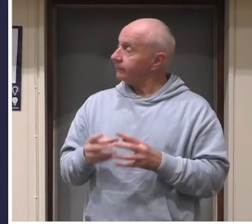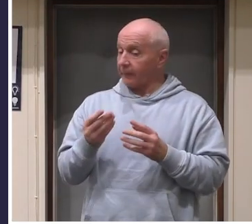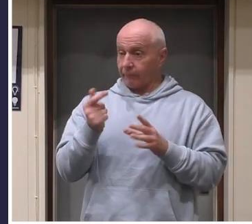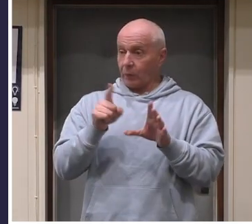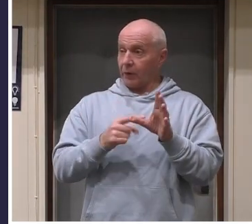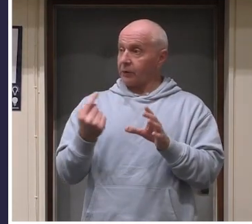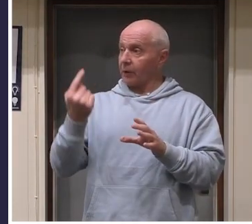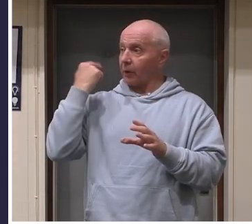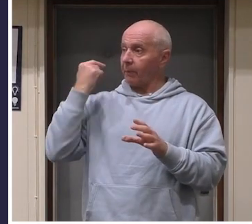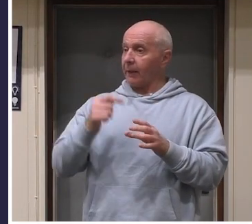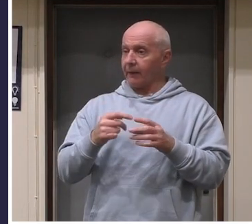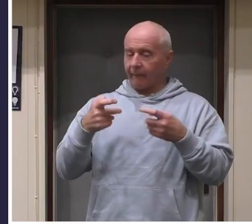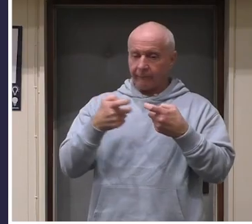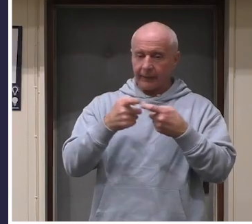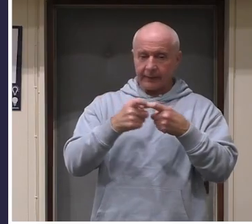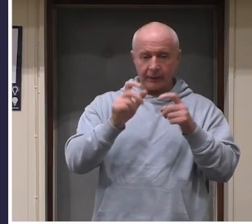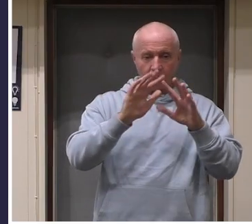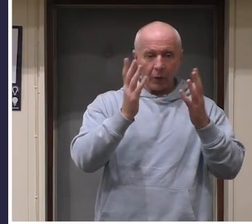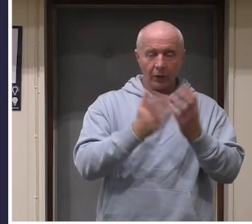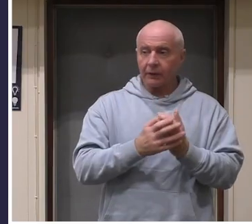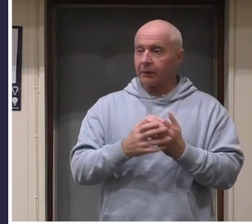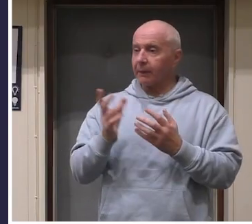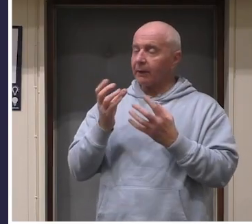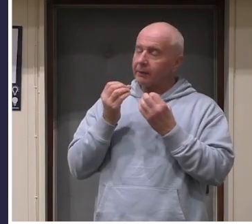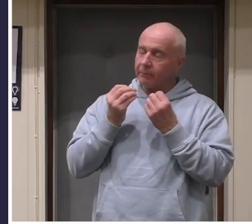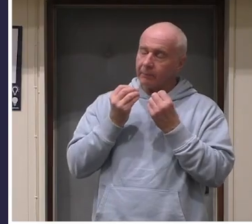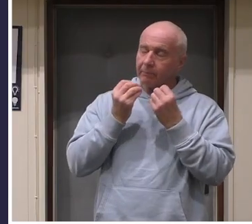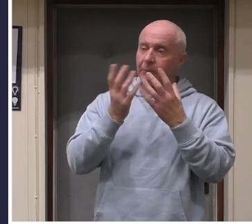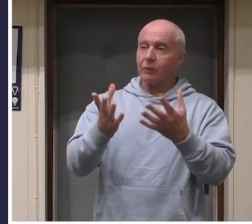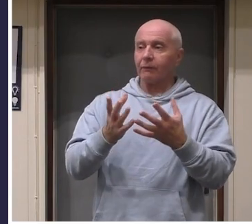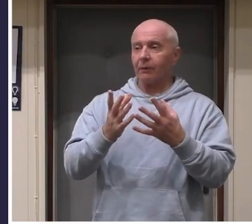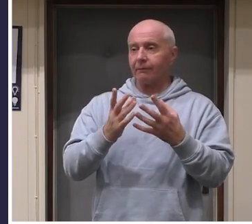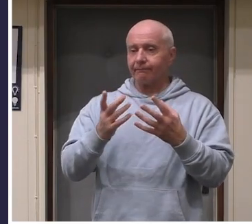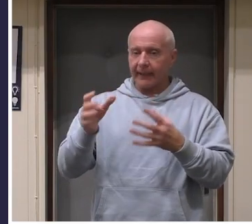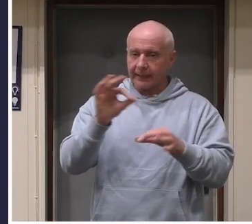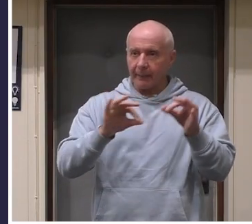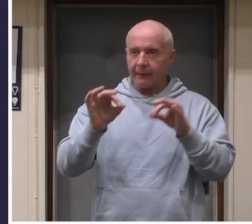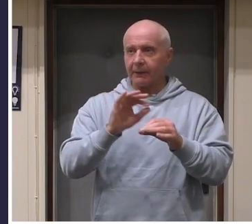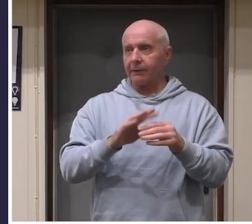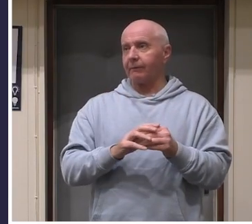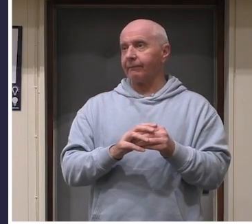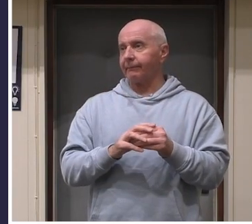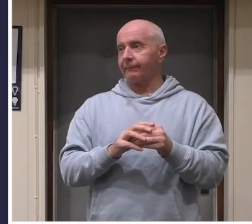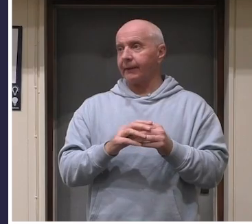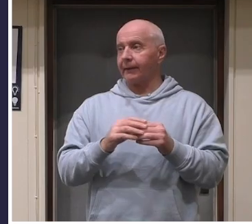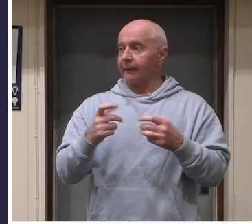ago by Physics World to be the most beautiful experiment in all of physics until now. And